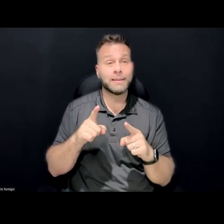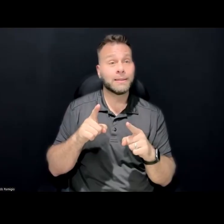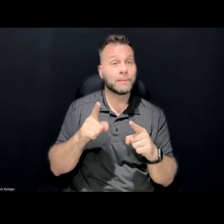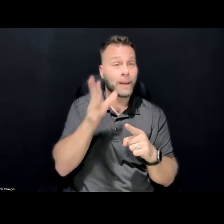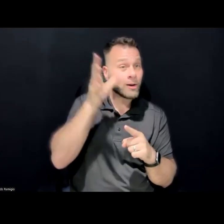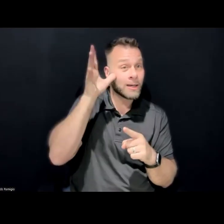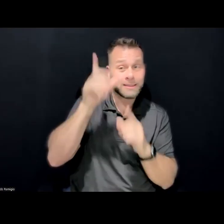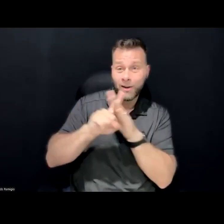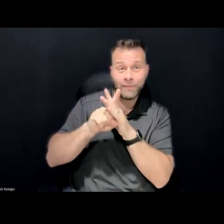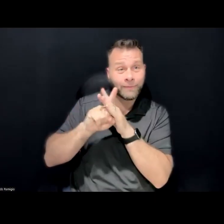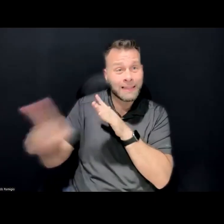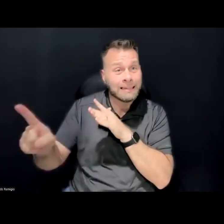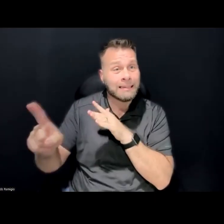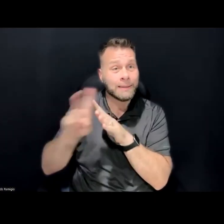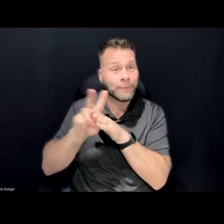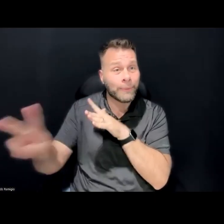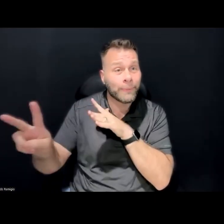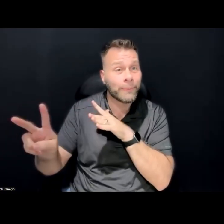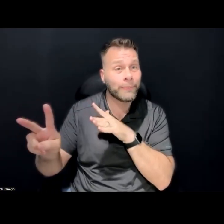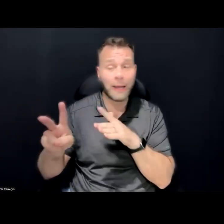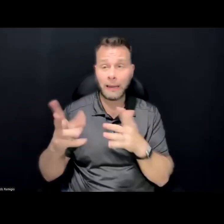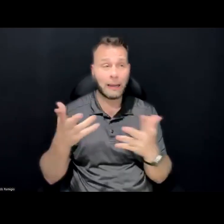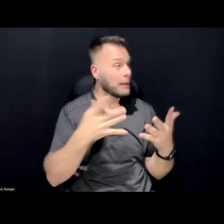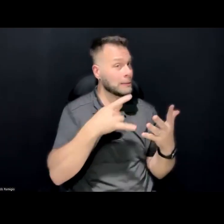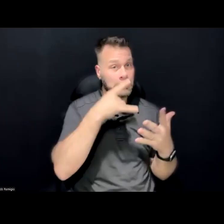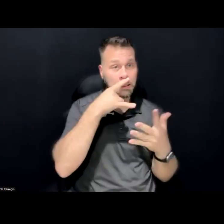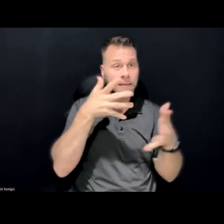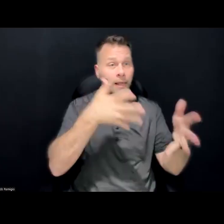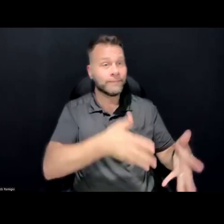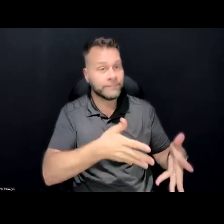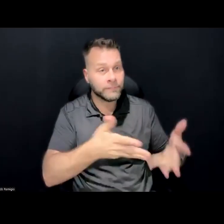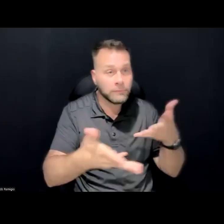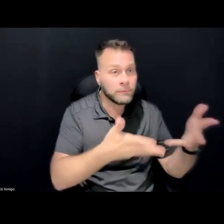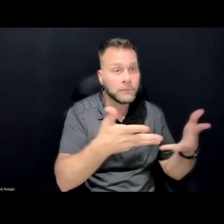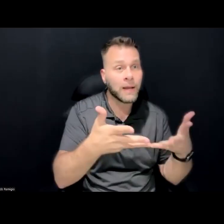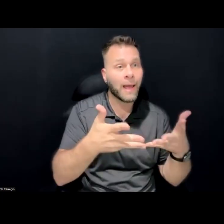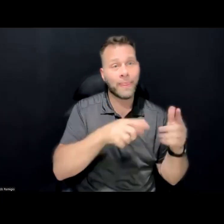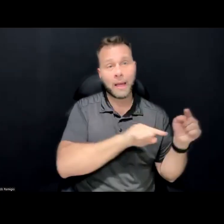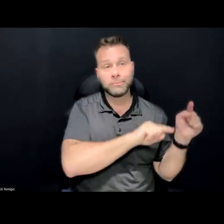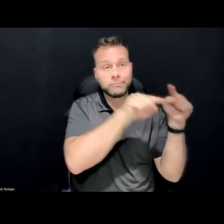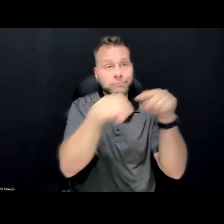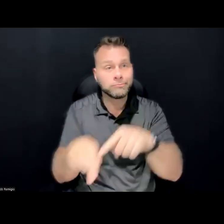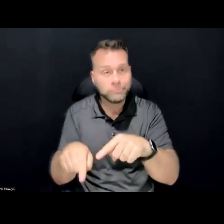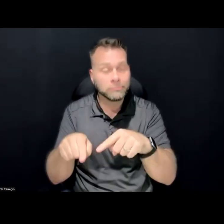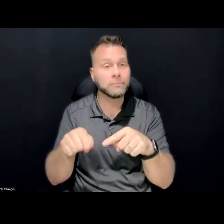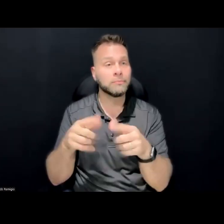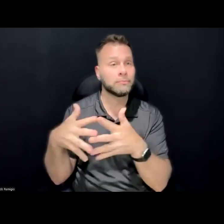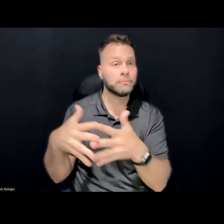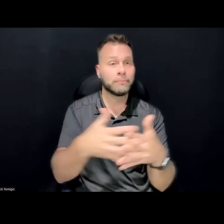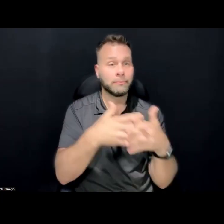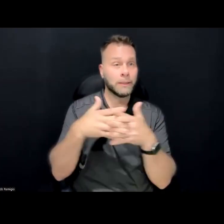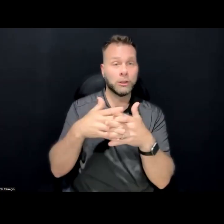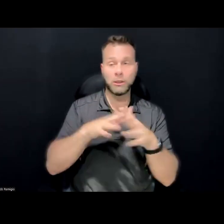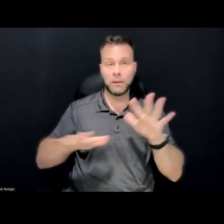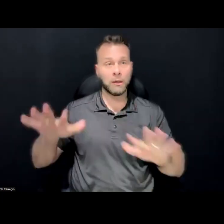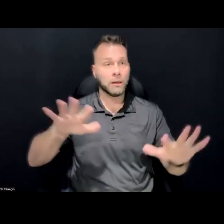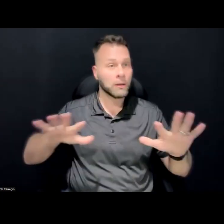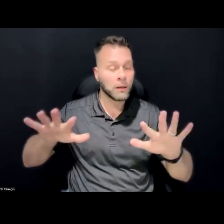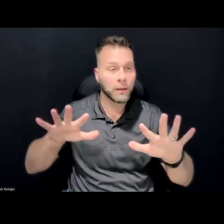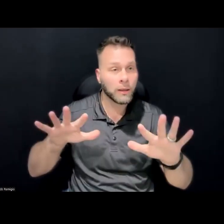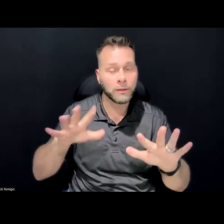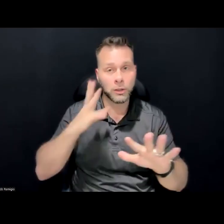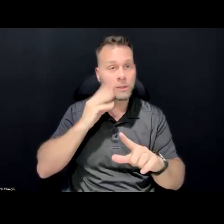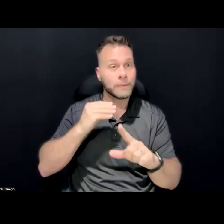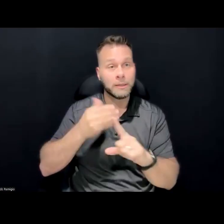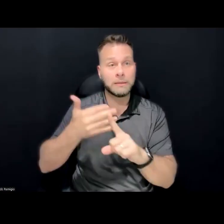violence in their country, and the voyage to the United States has been extremely difficult on their journey to the US, and many have